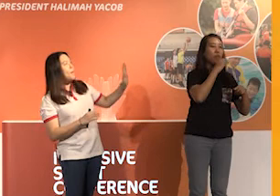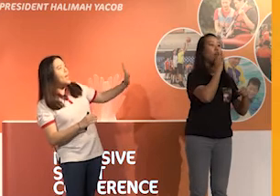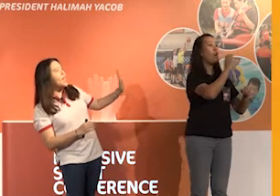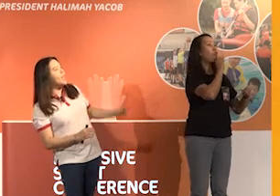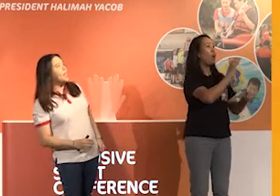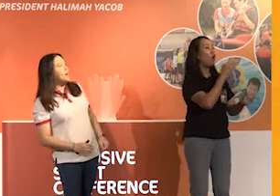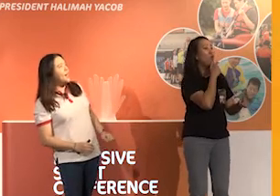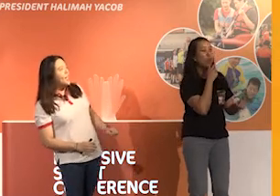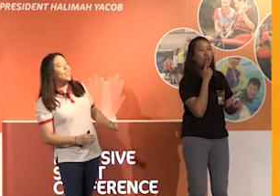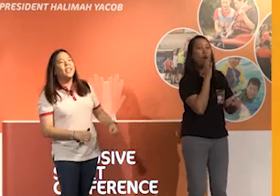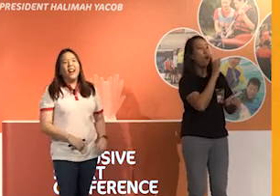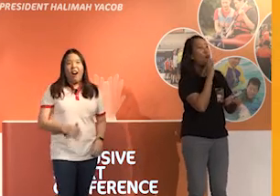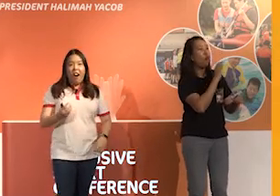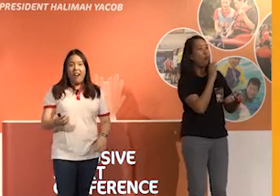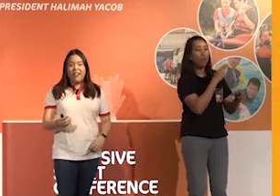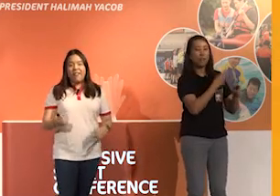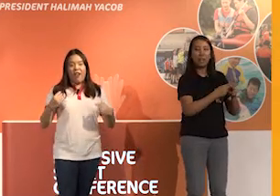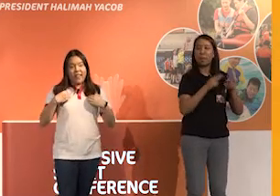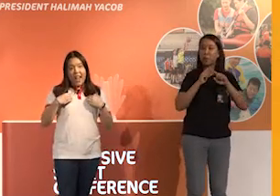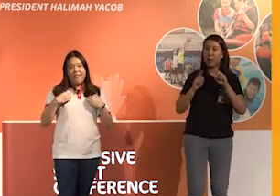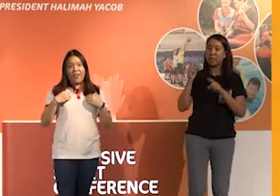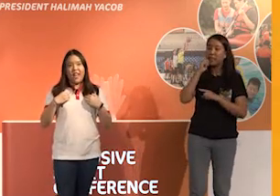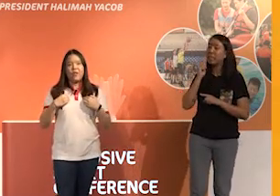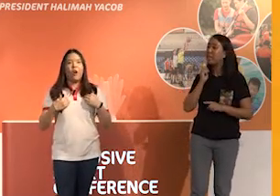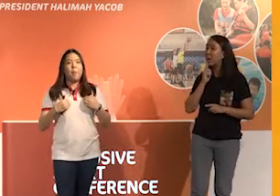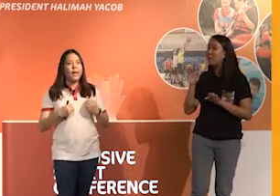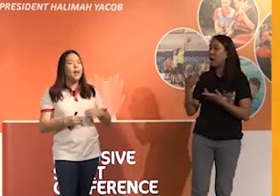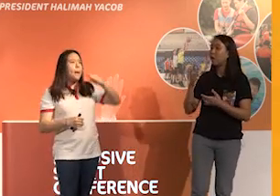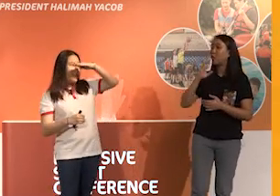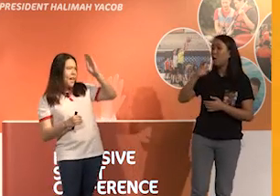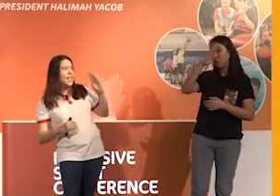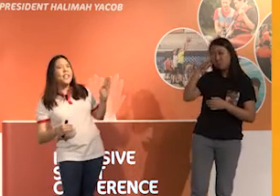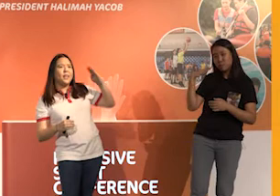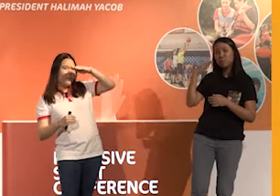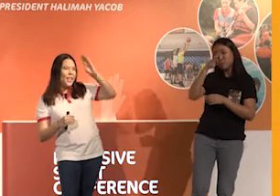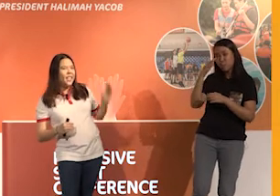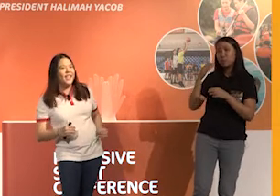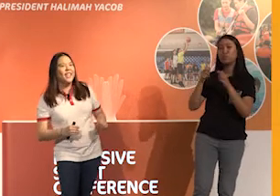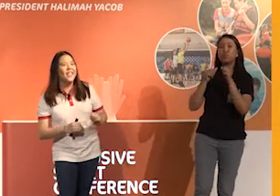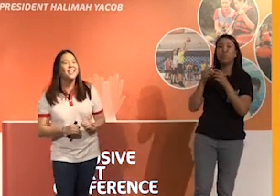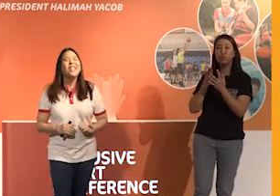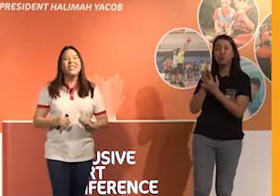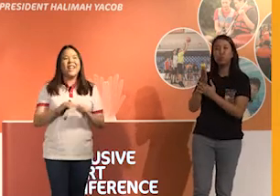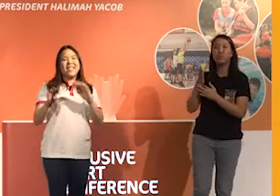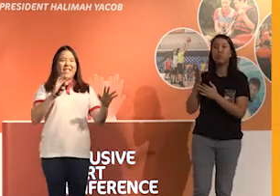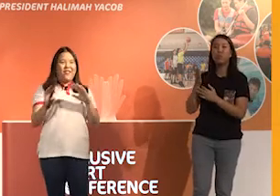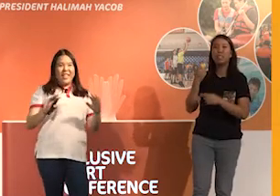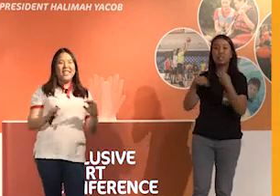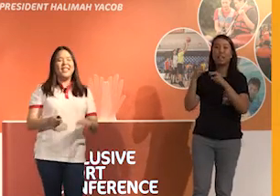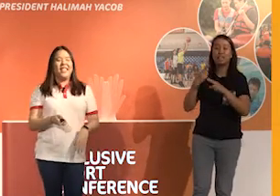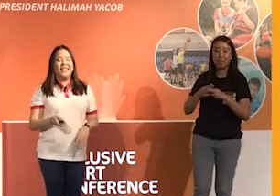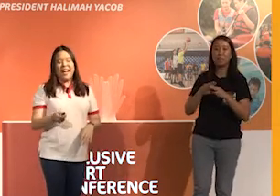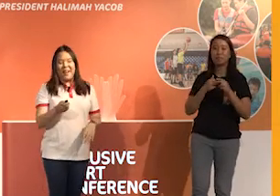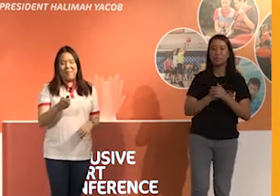hold buddy. Or for test will hold buddy. You can see the